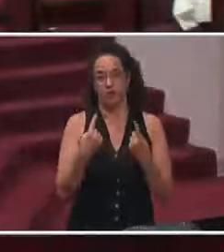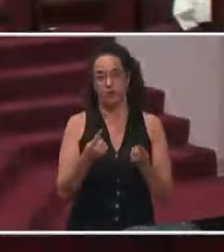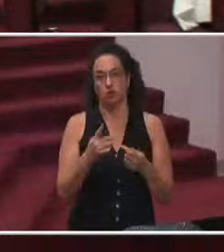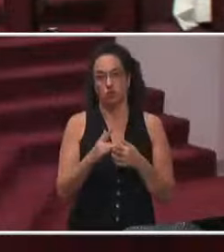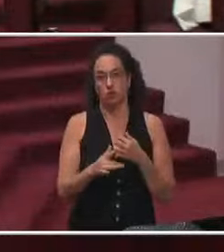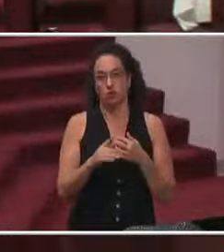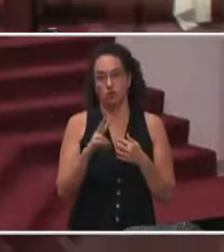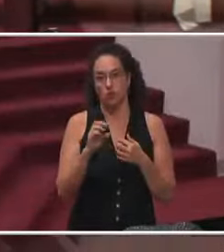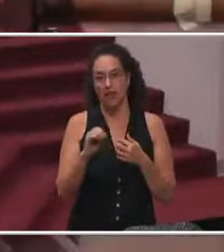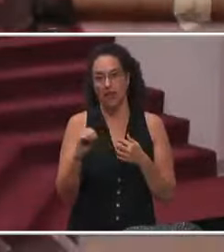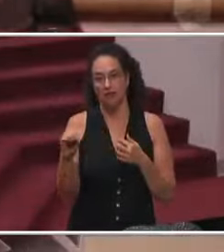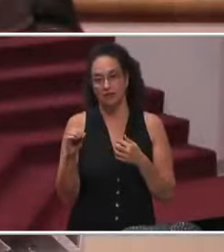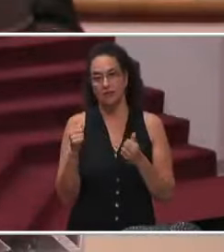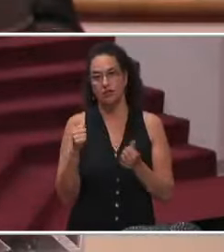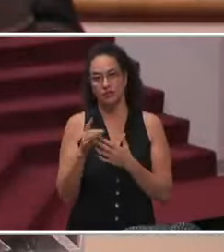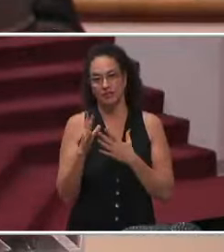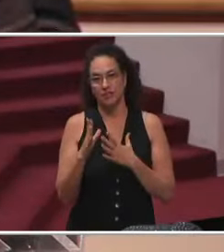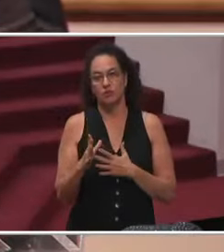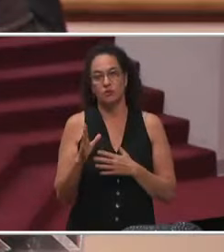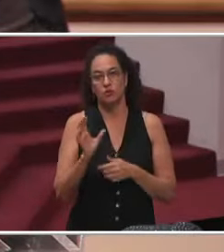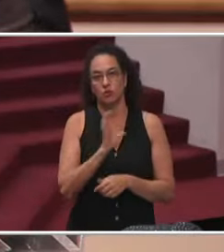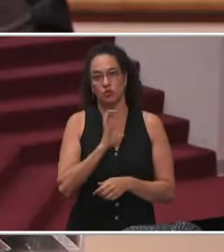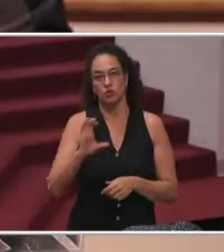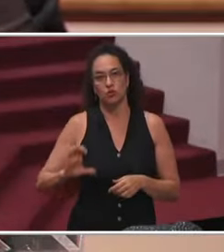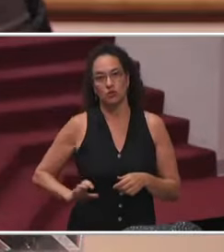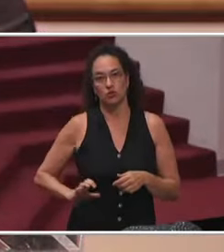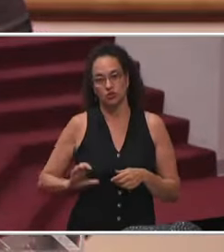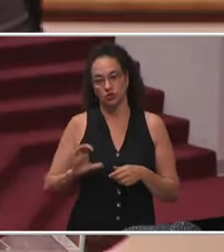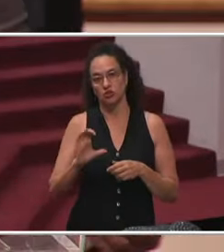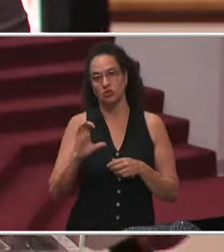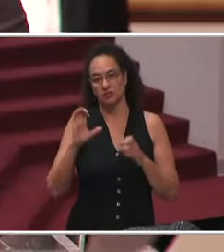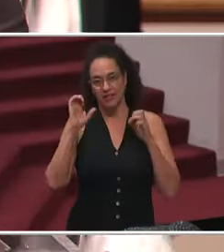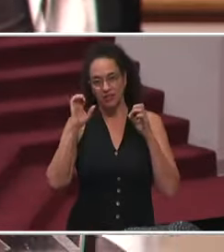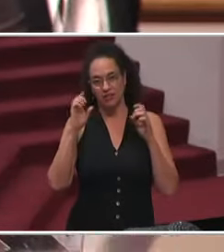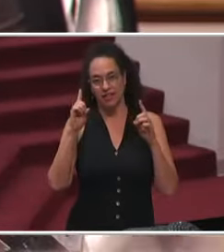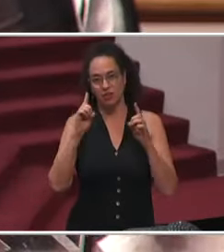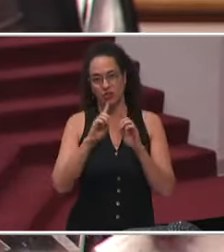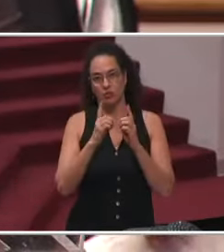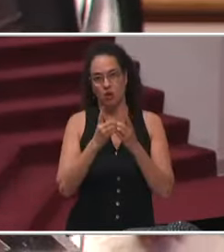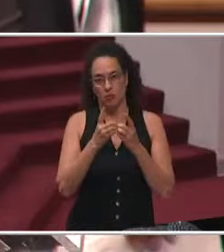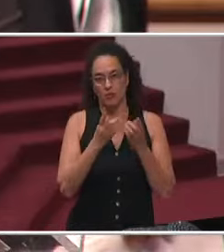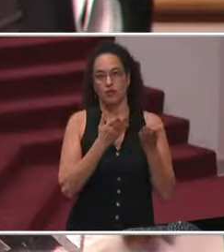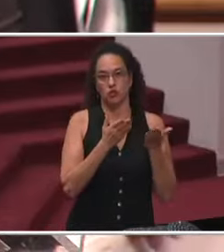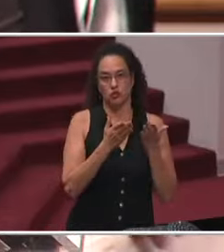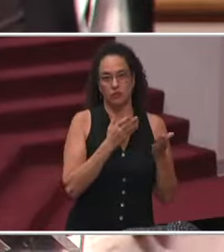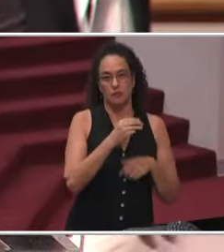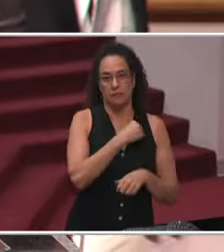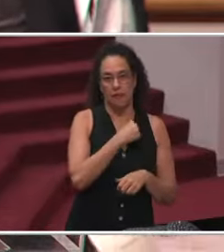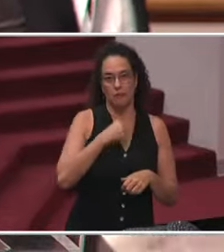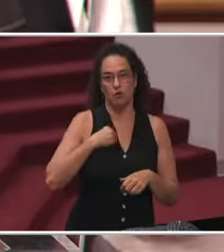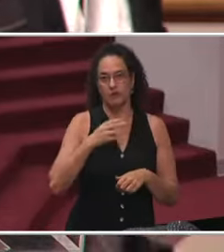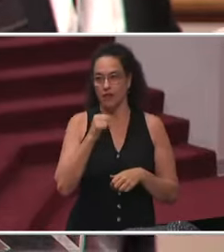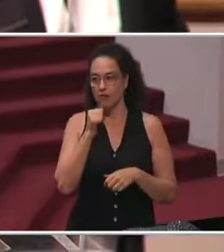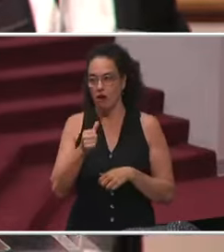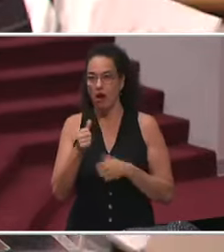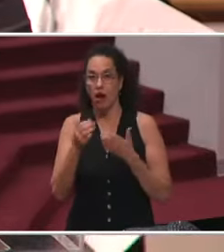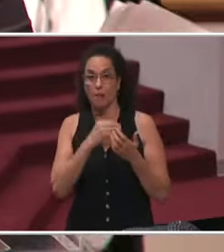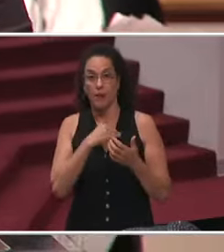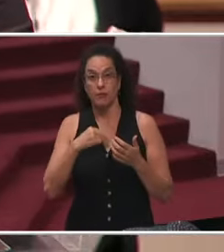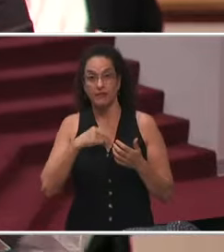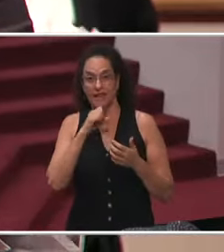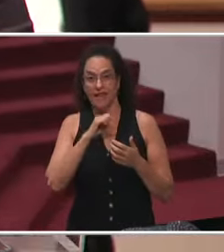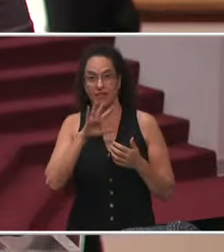leadership of the Christian Education Department and currently serves members and non-members age